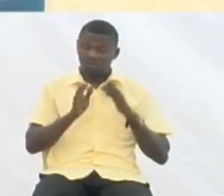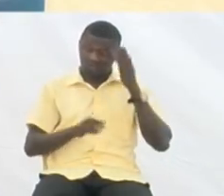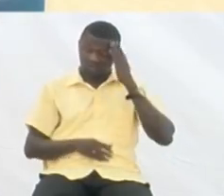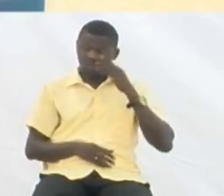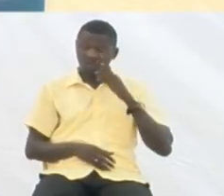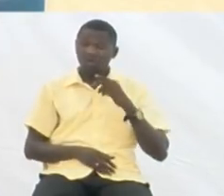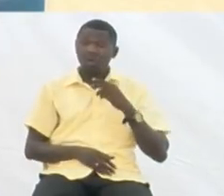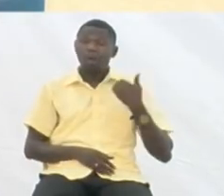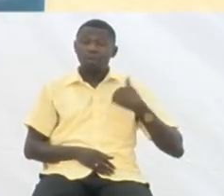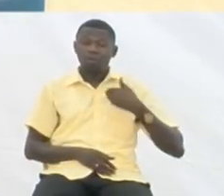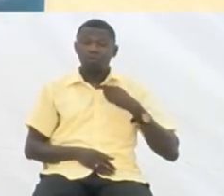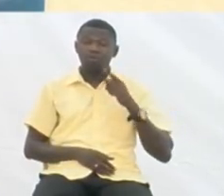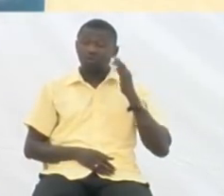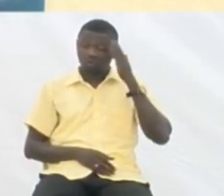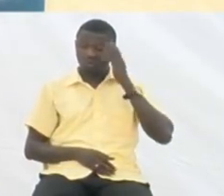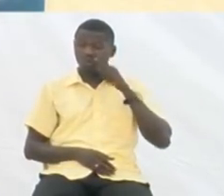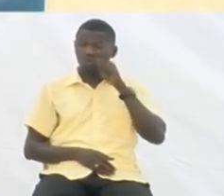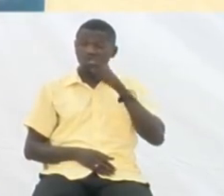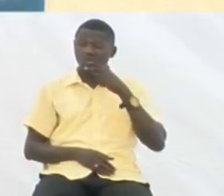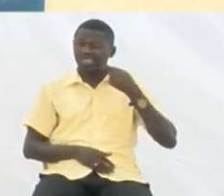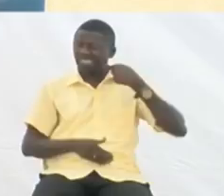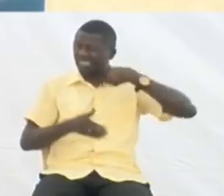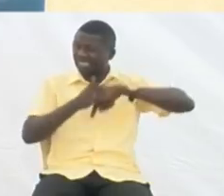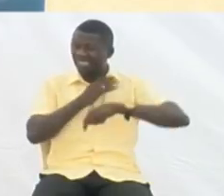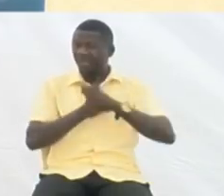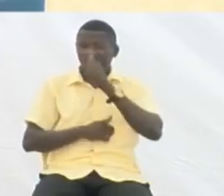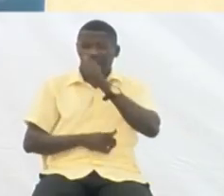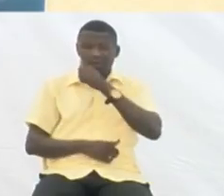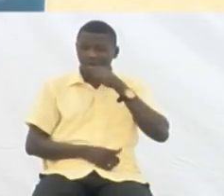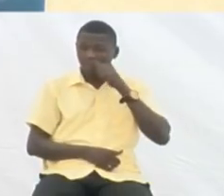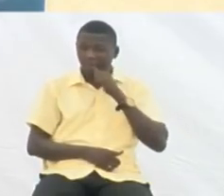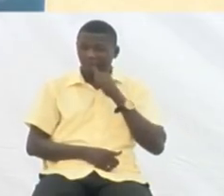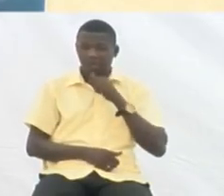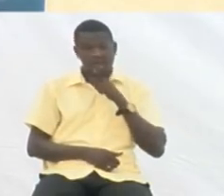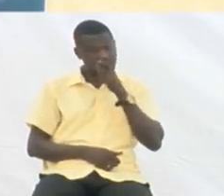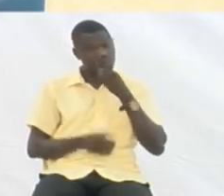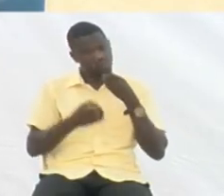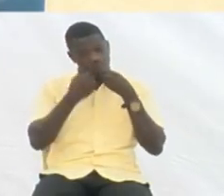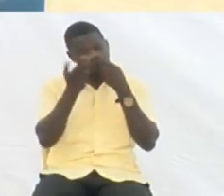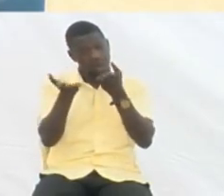The reason why people will know your inner secrets. You told them.